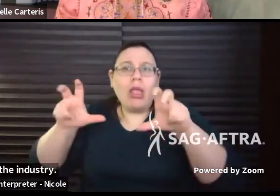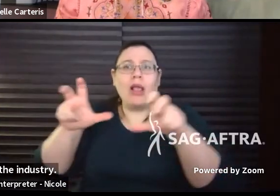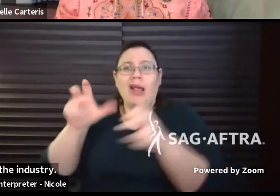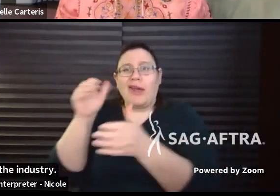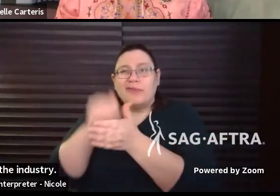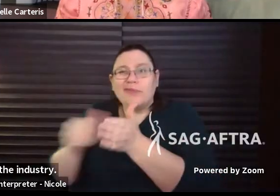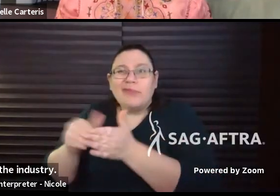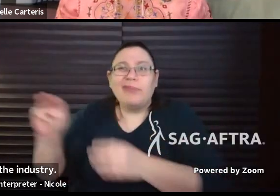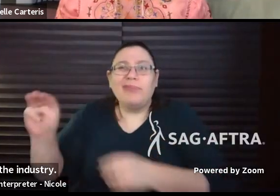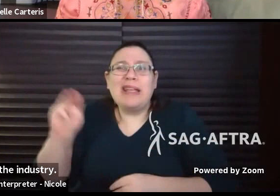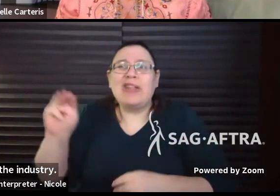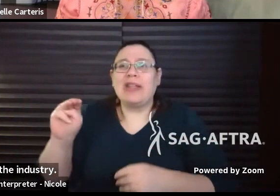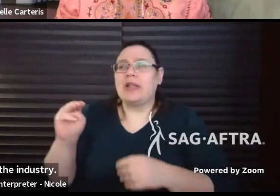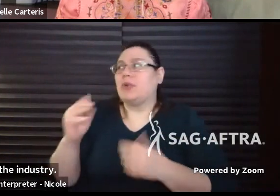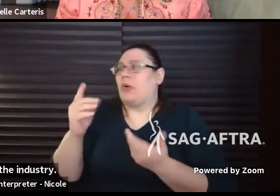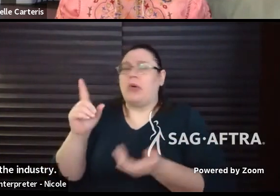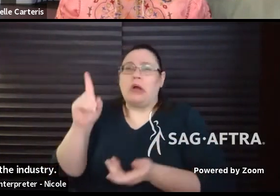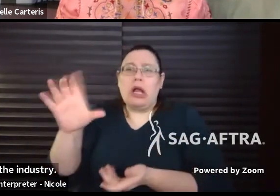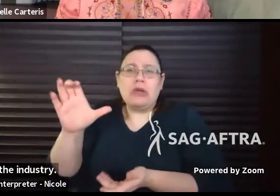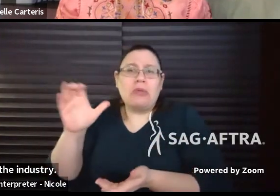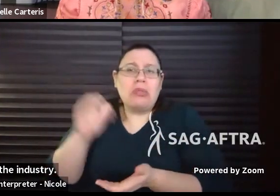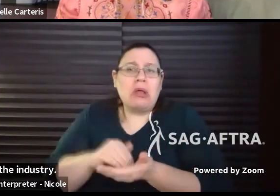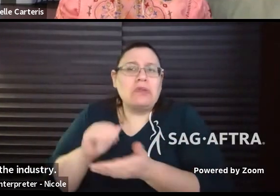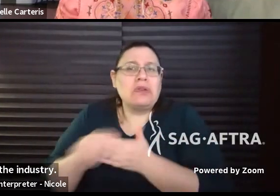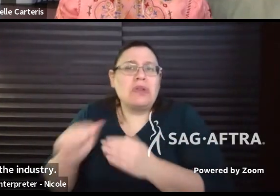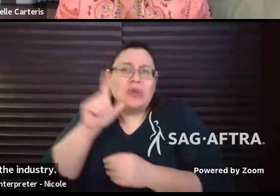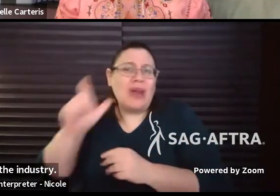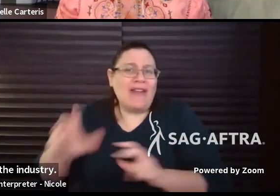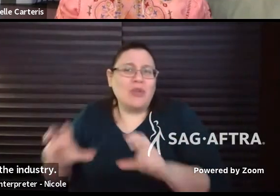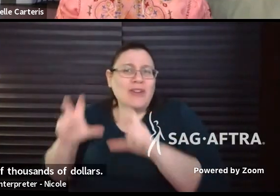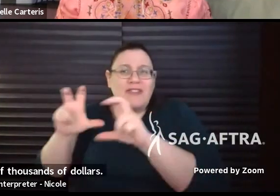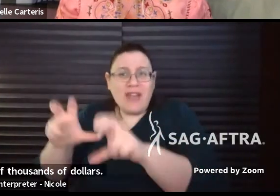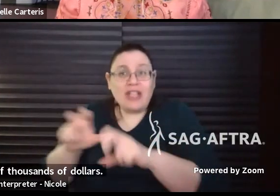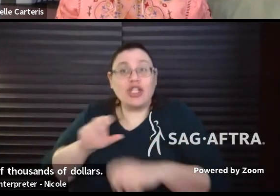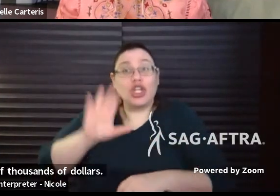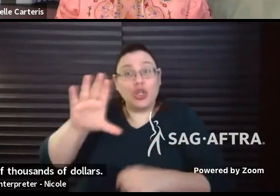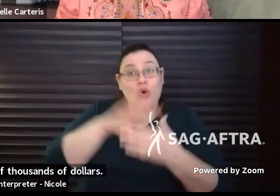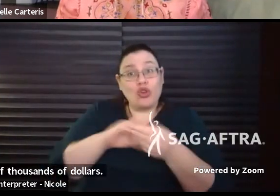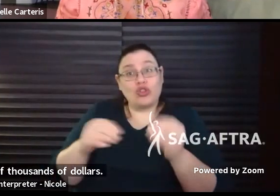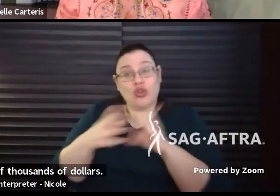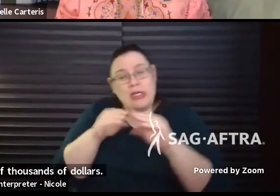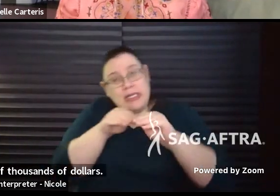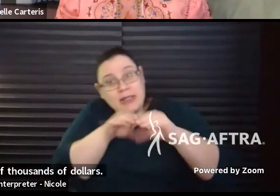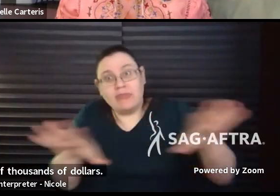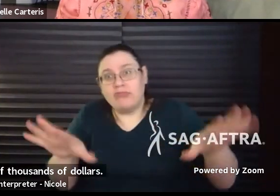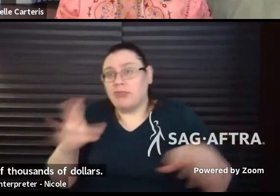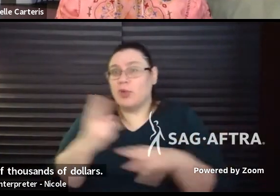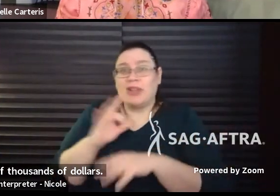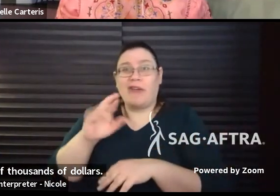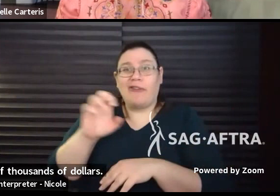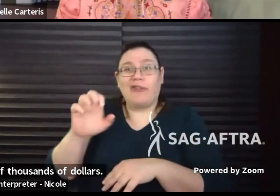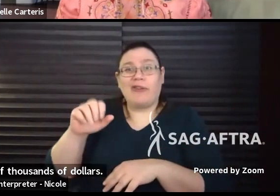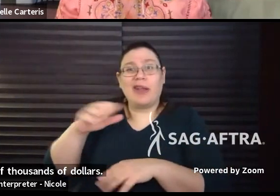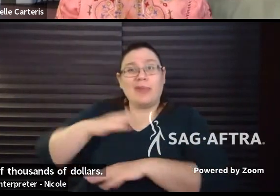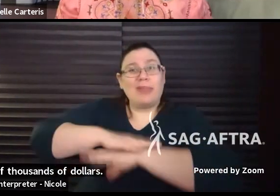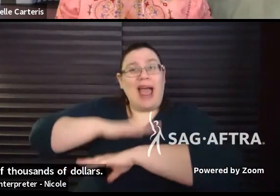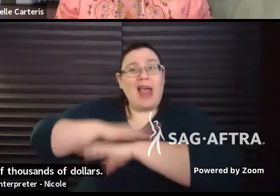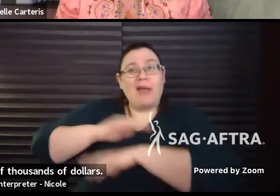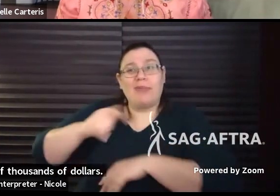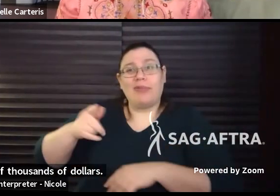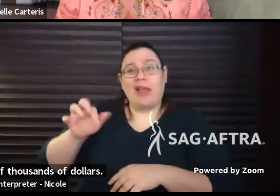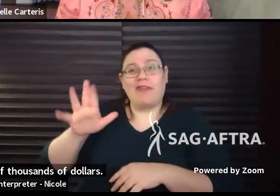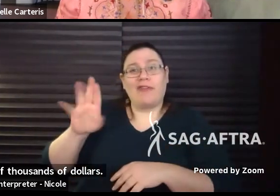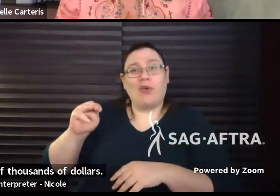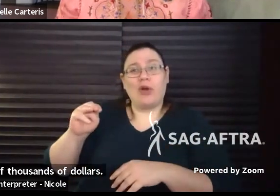thousands of dollars. You really can get your story out there on a free platform with a couple pretty affordable